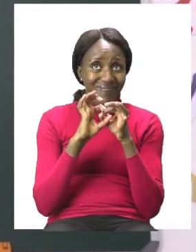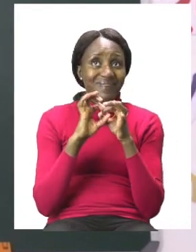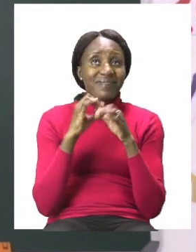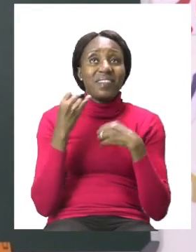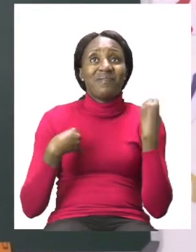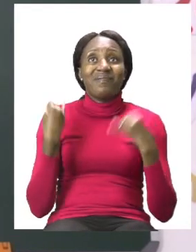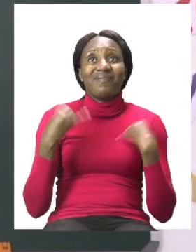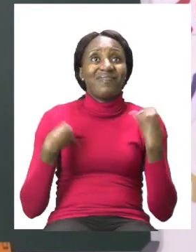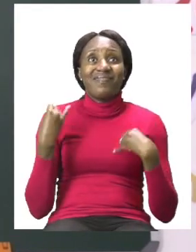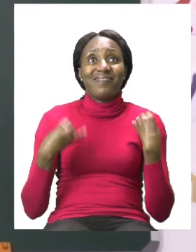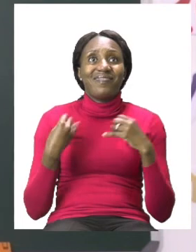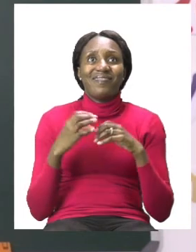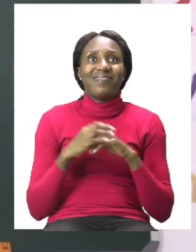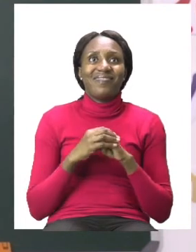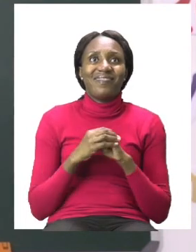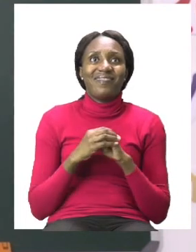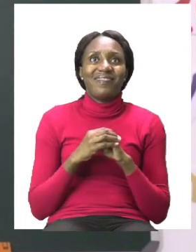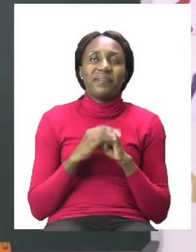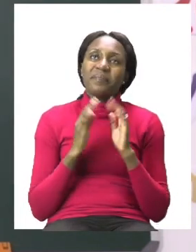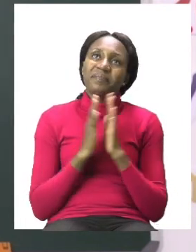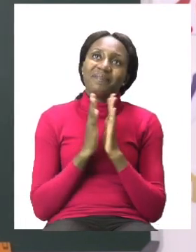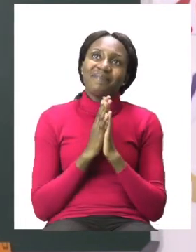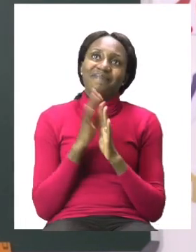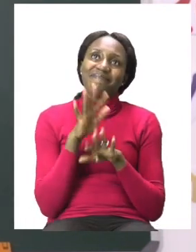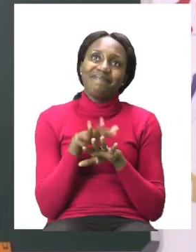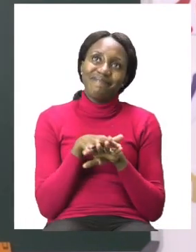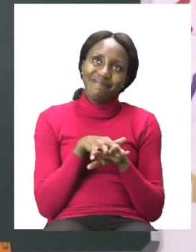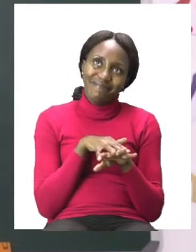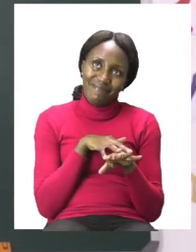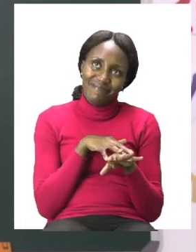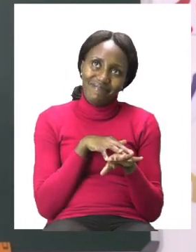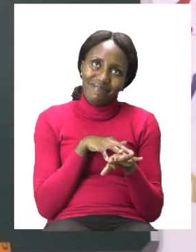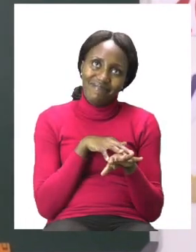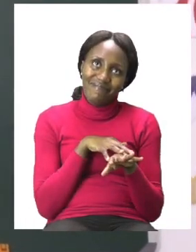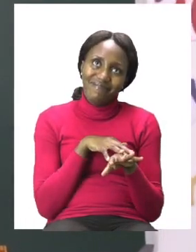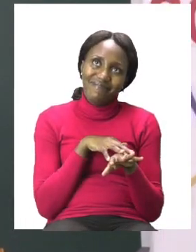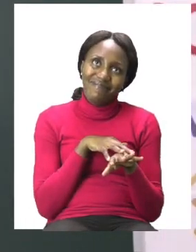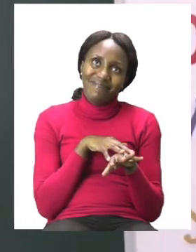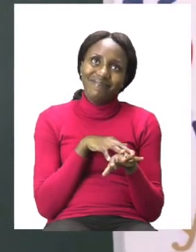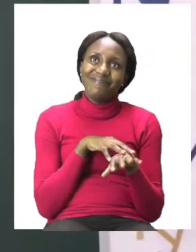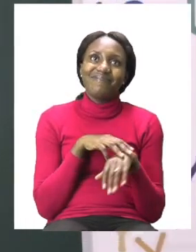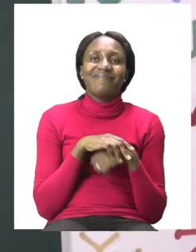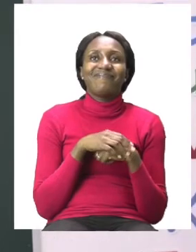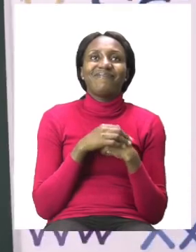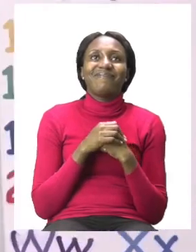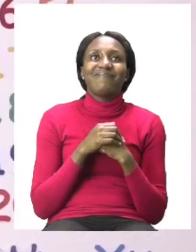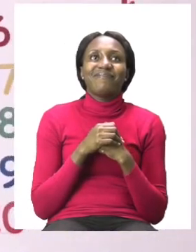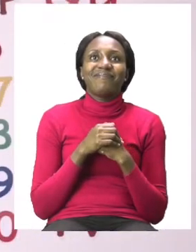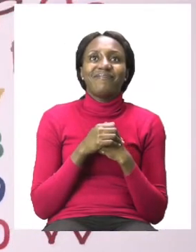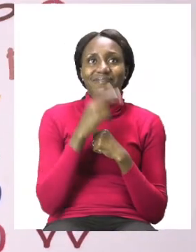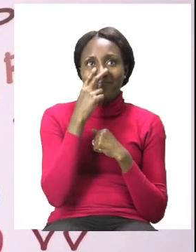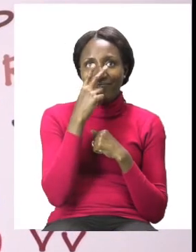fun. So take your time with both exercises, and when you're done, try and do them again. I will see